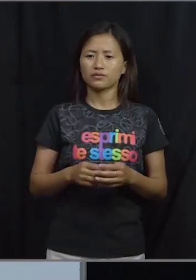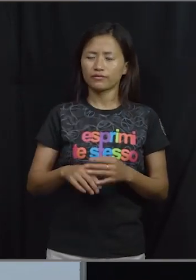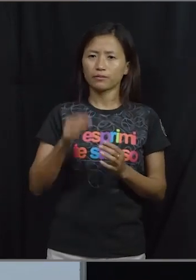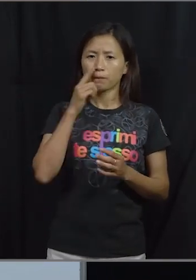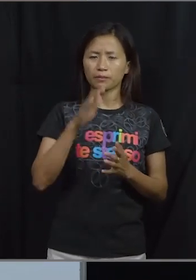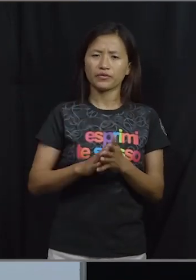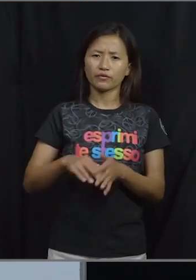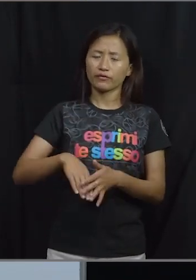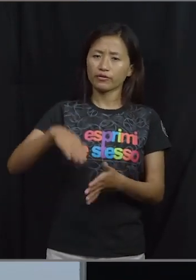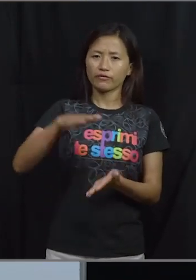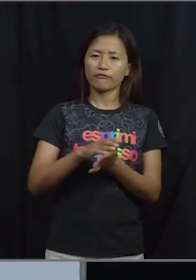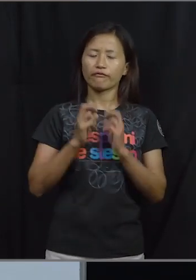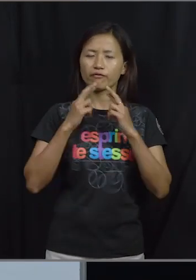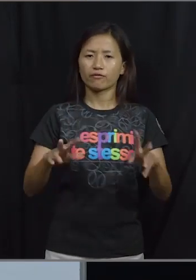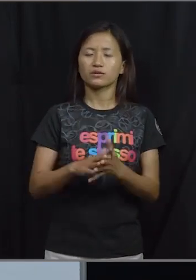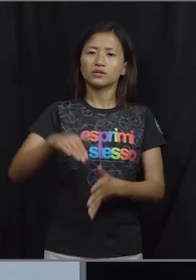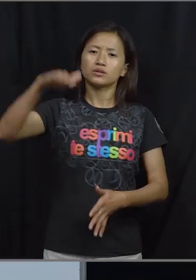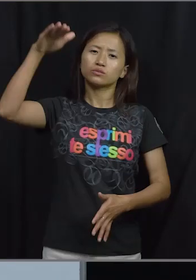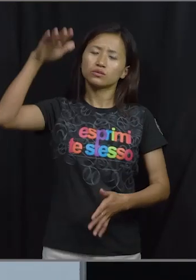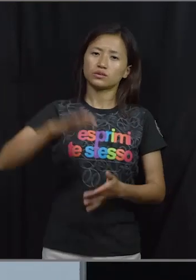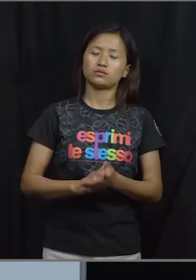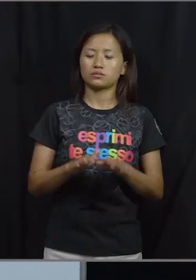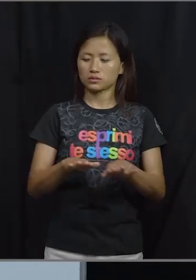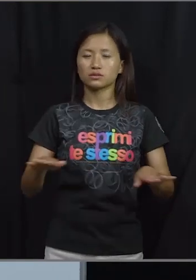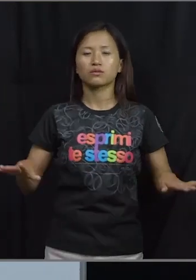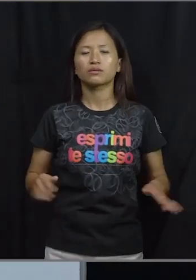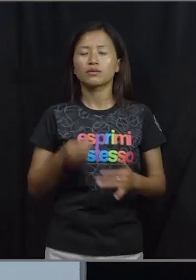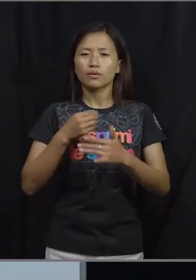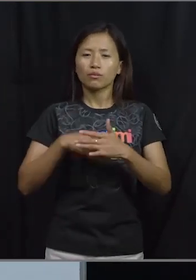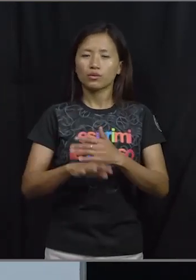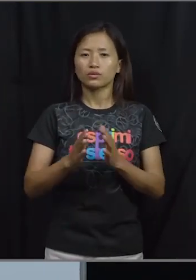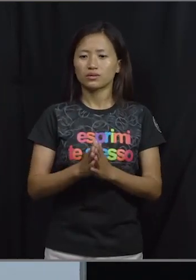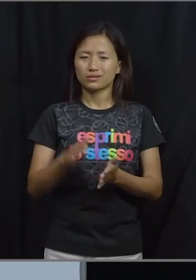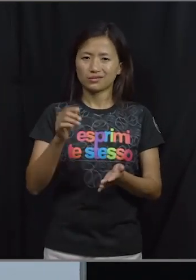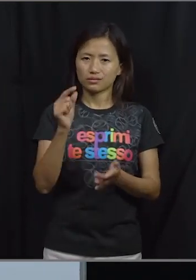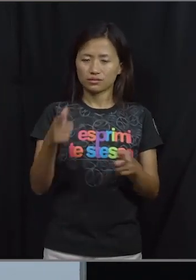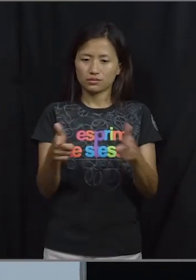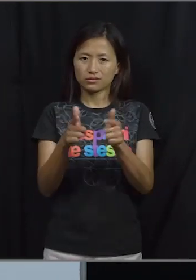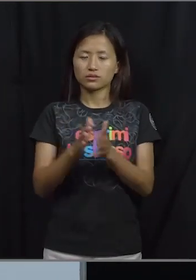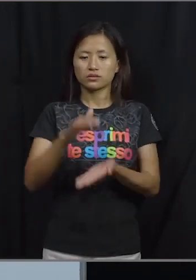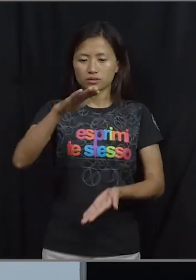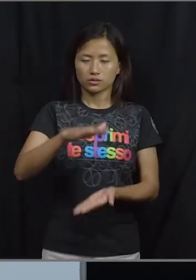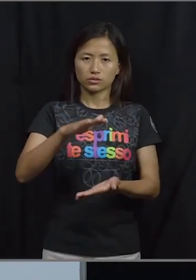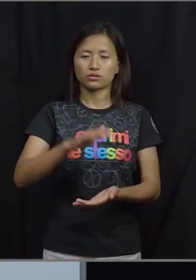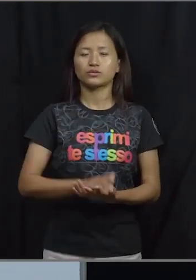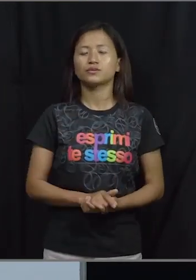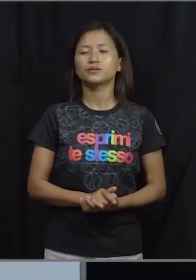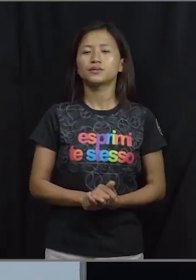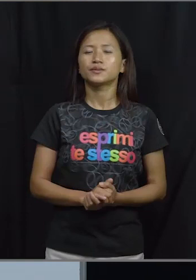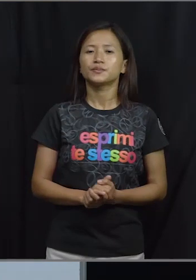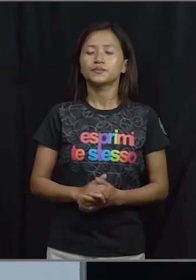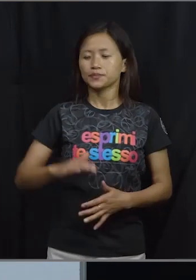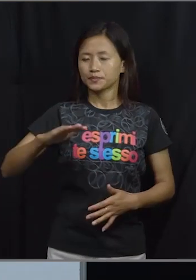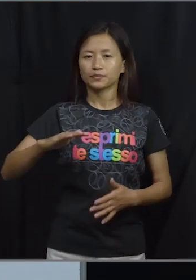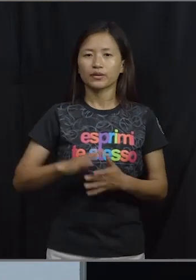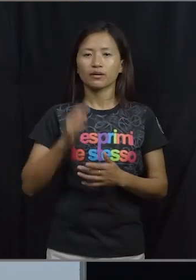the mother and father is very tall also, the children, you know, are born a little shorter as they grow, right? And then if the